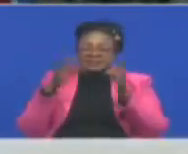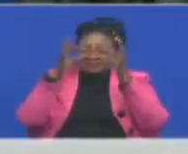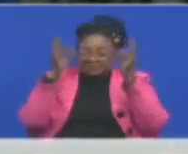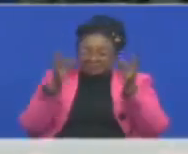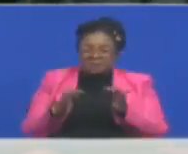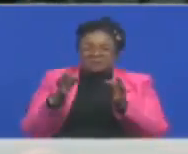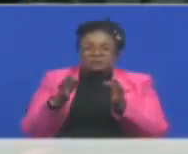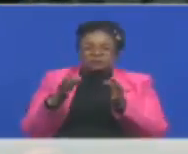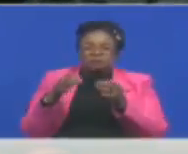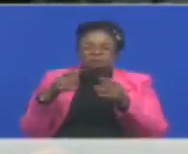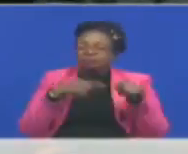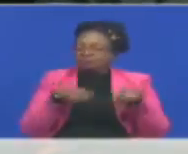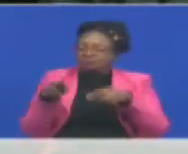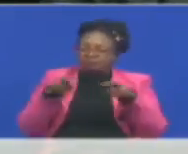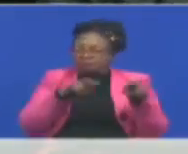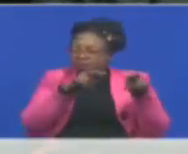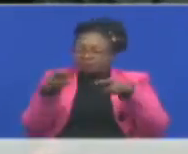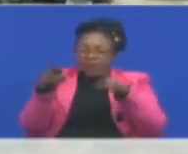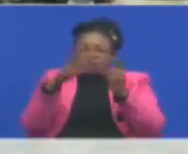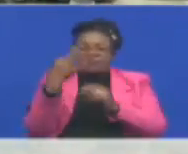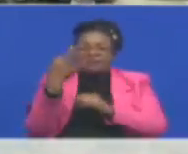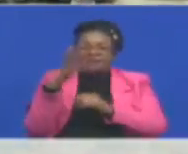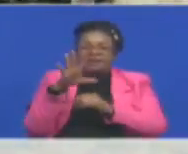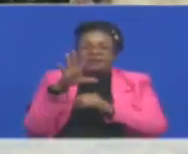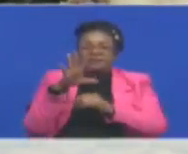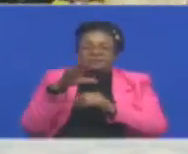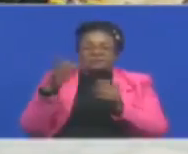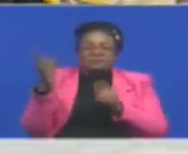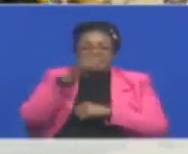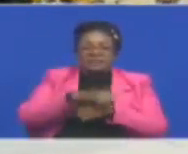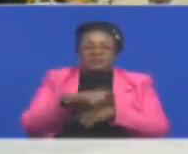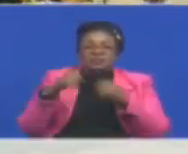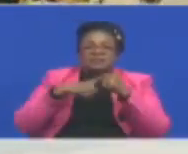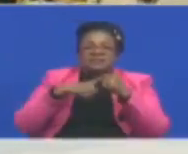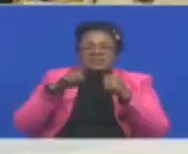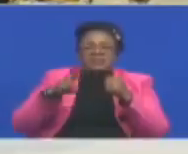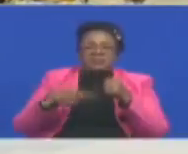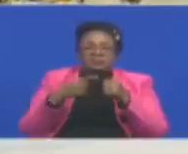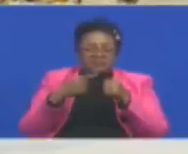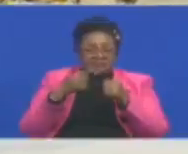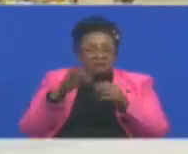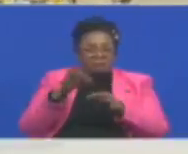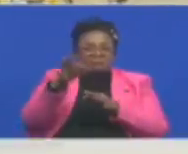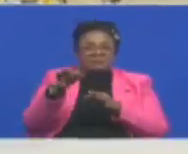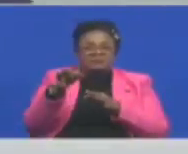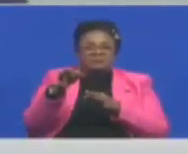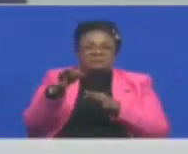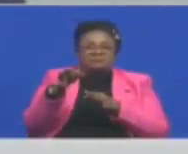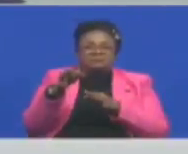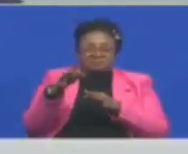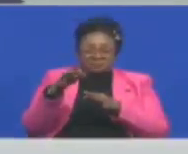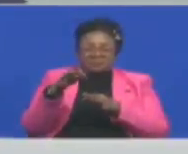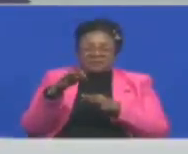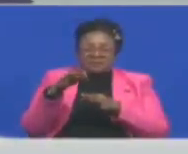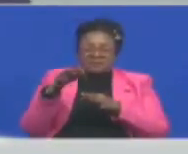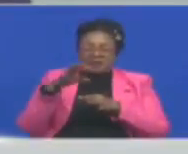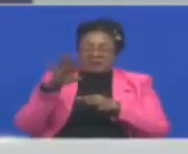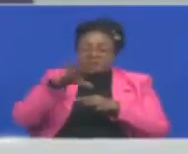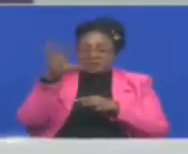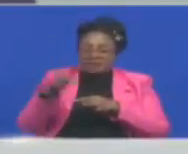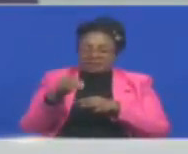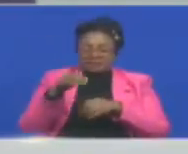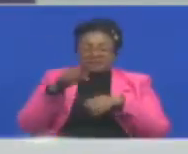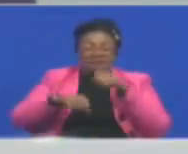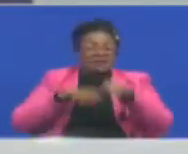traverse the region in 55 days, covering a distance of 6,000 kilometers. The great African cycling safari